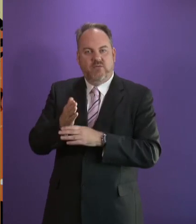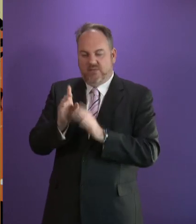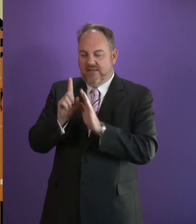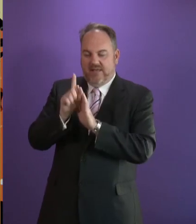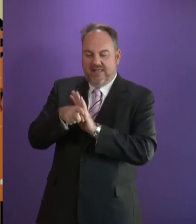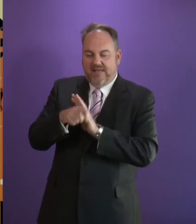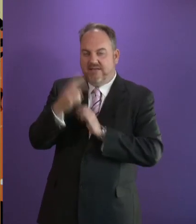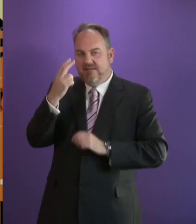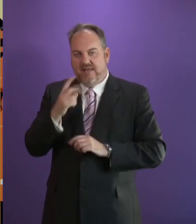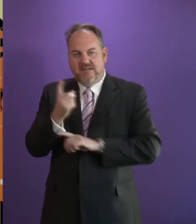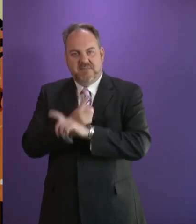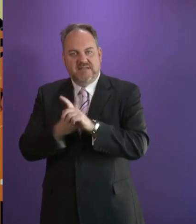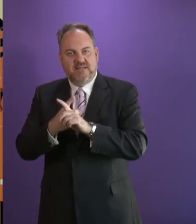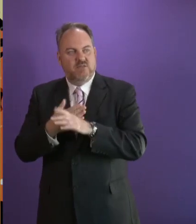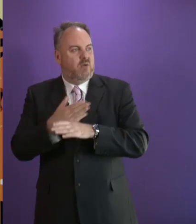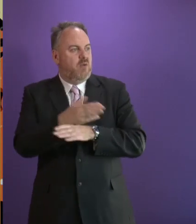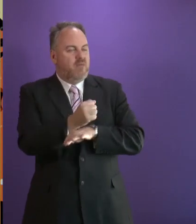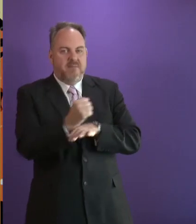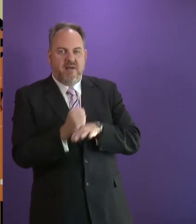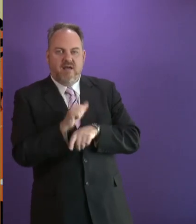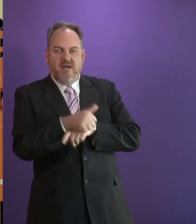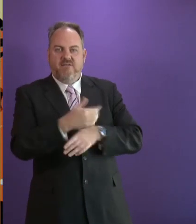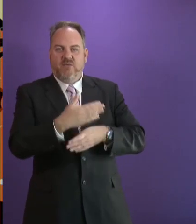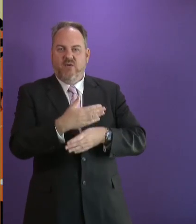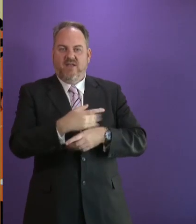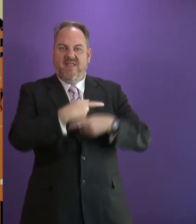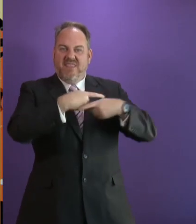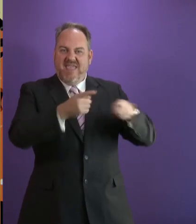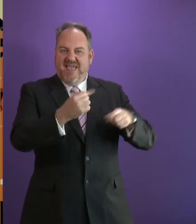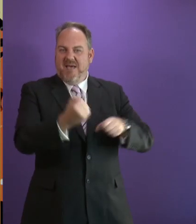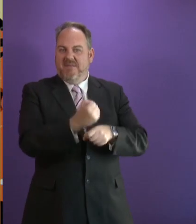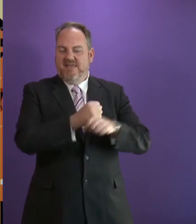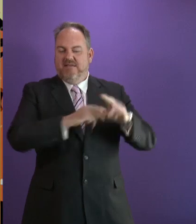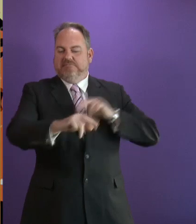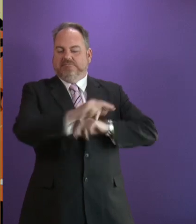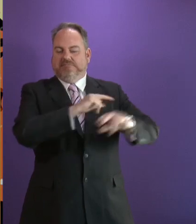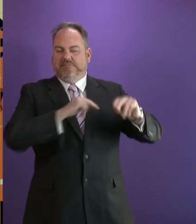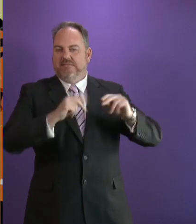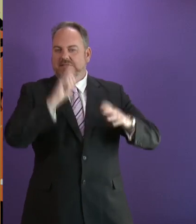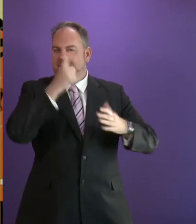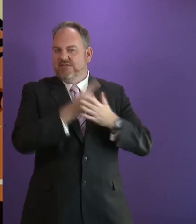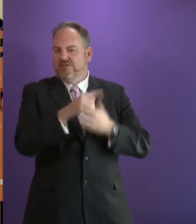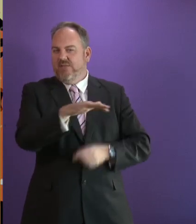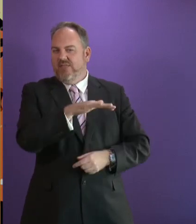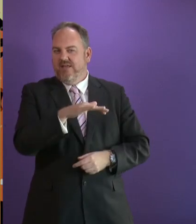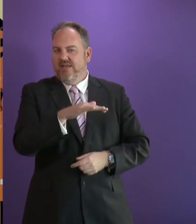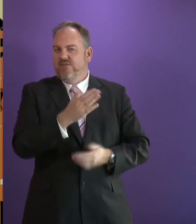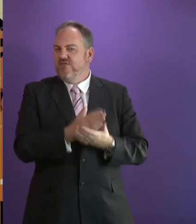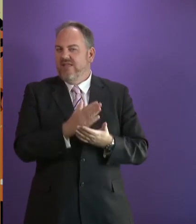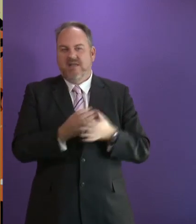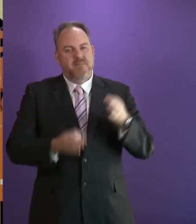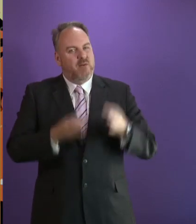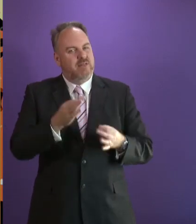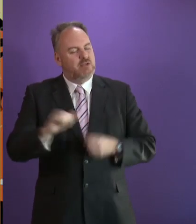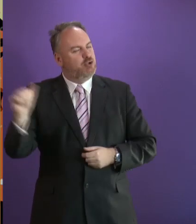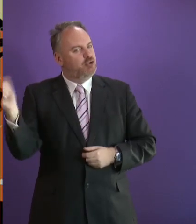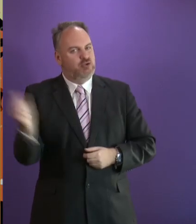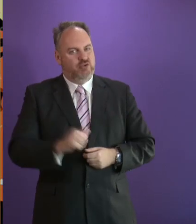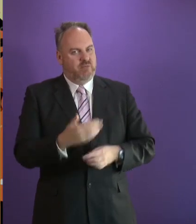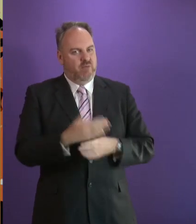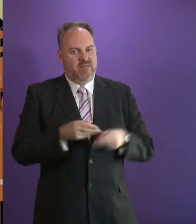goes to the bar after work and makes the decisions that are actually being made. That's not how politics is meant to work. So